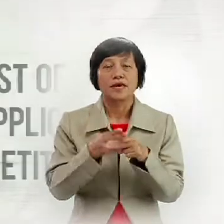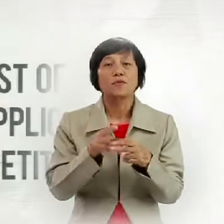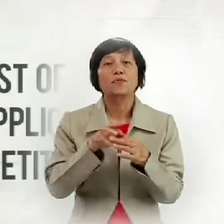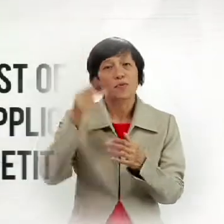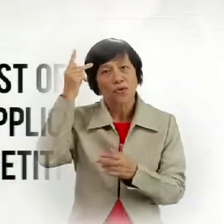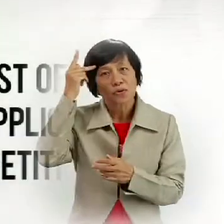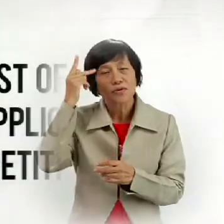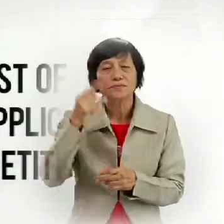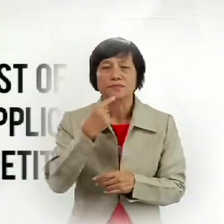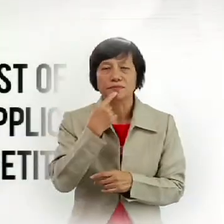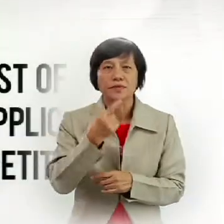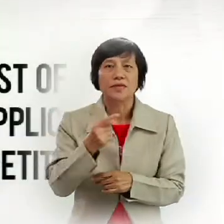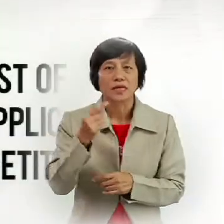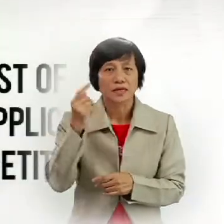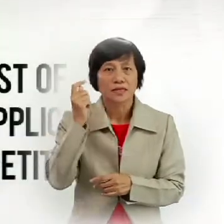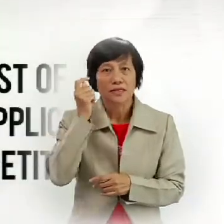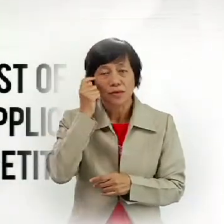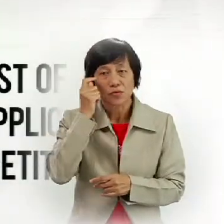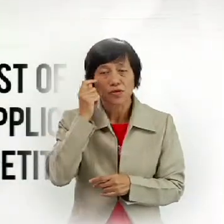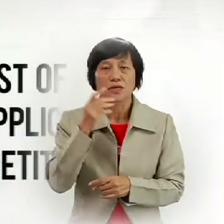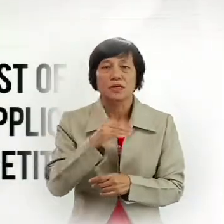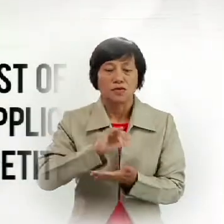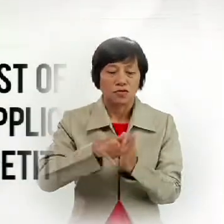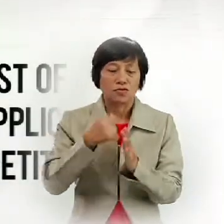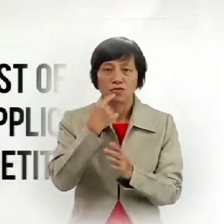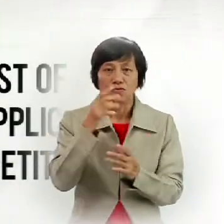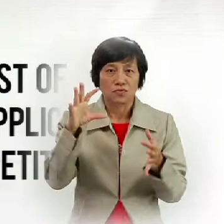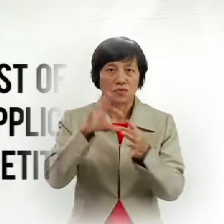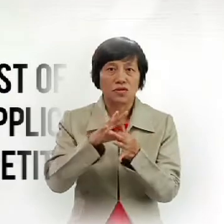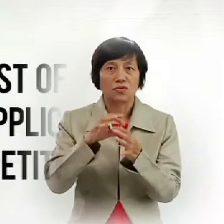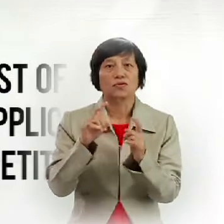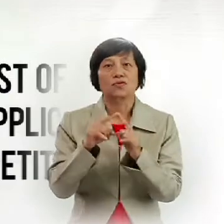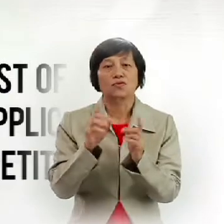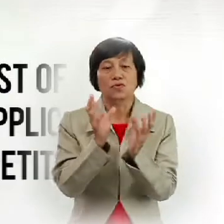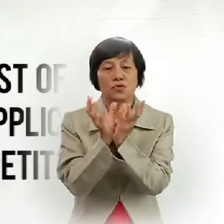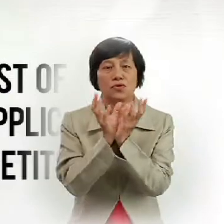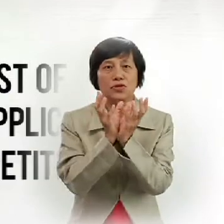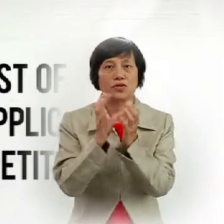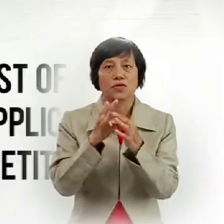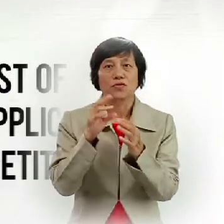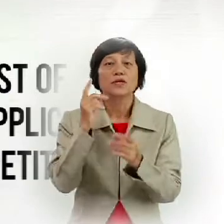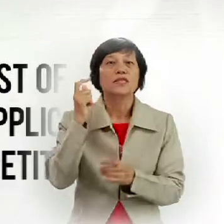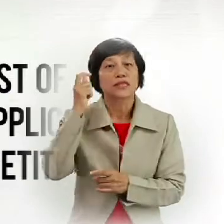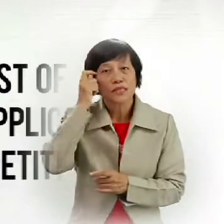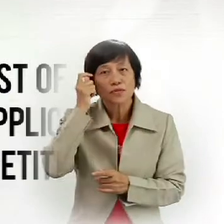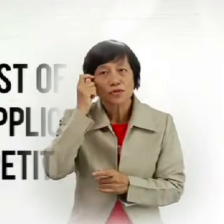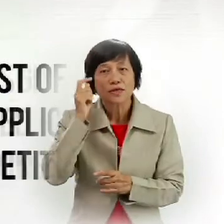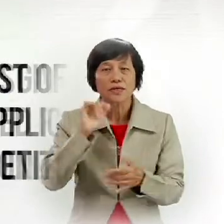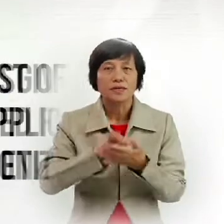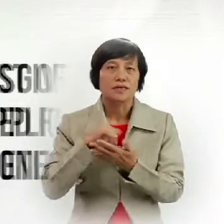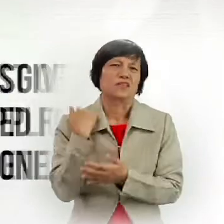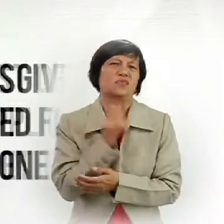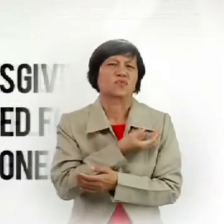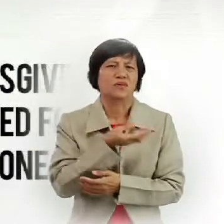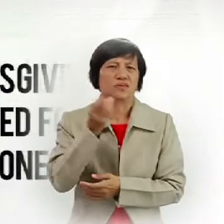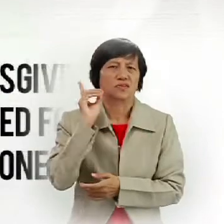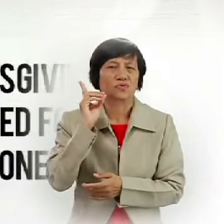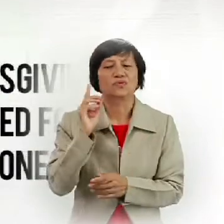and those who belong to the community of Timothy that we should pray for all.